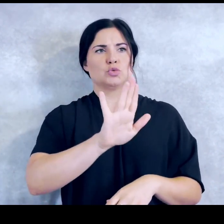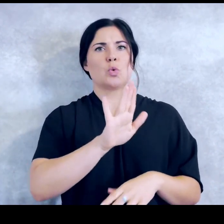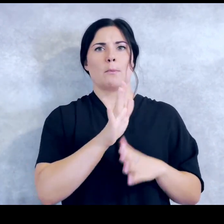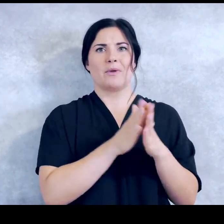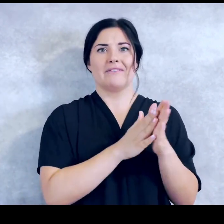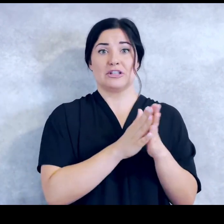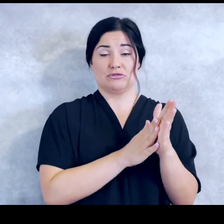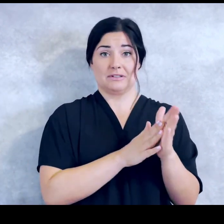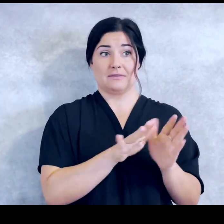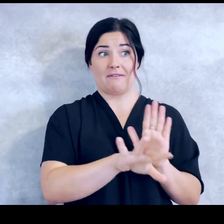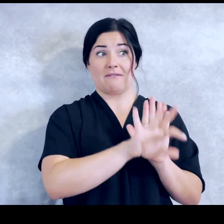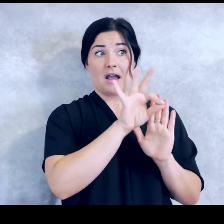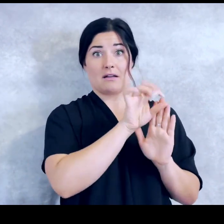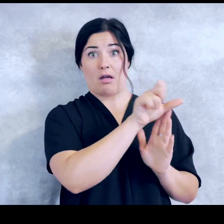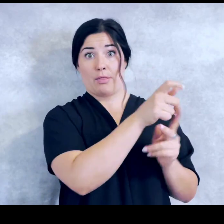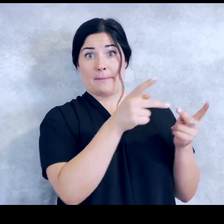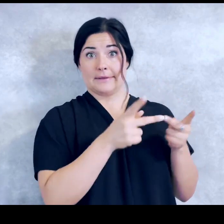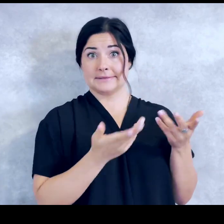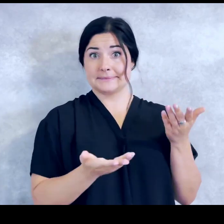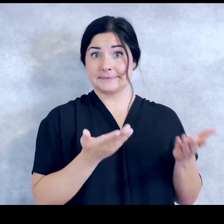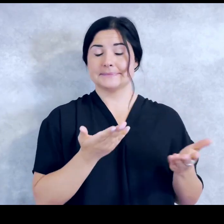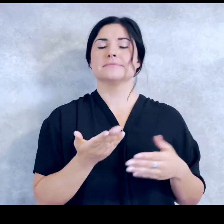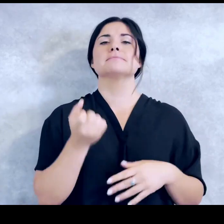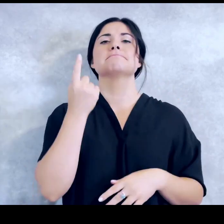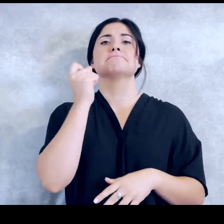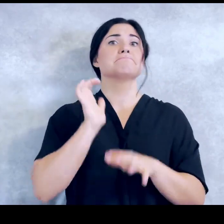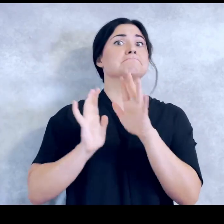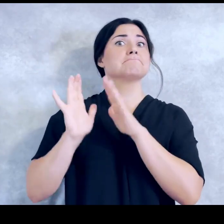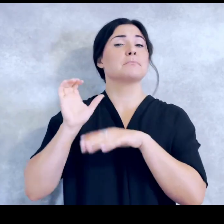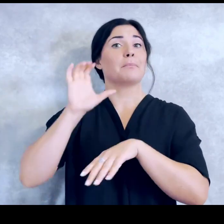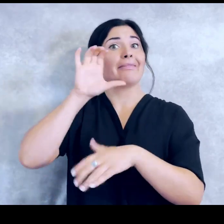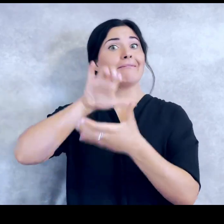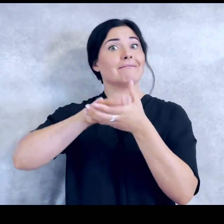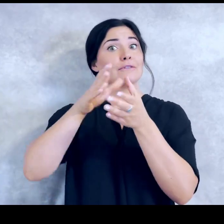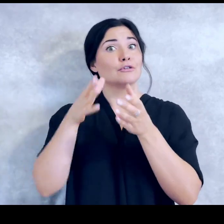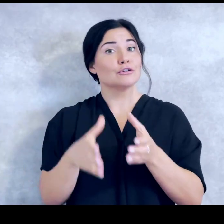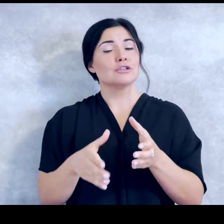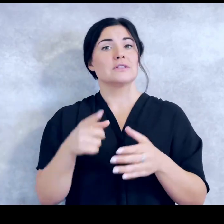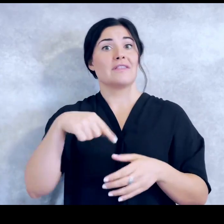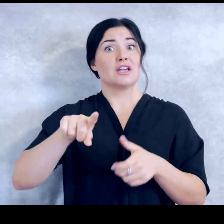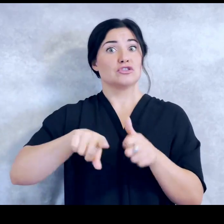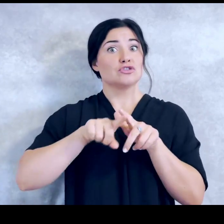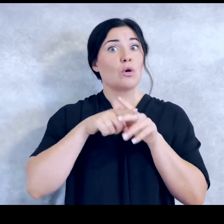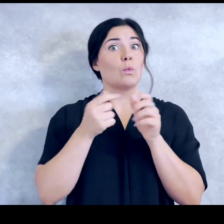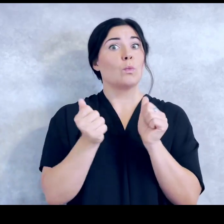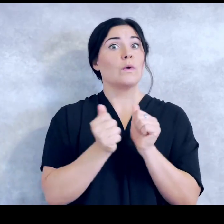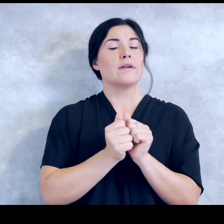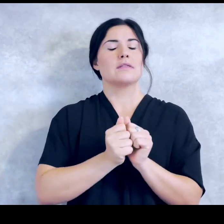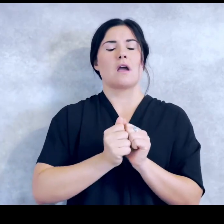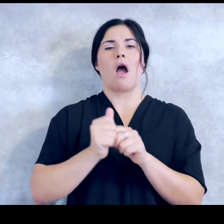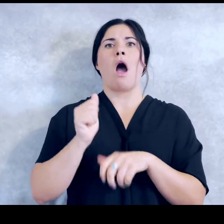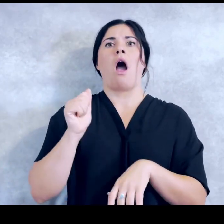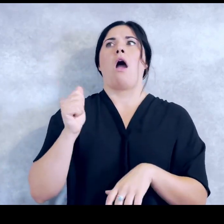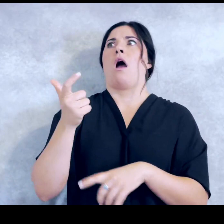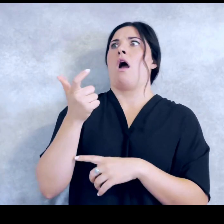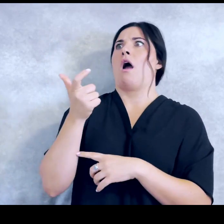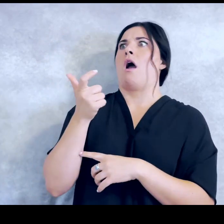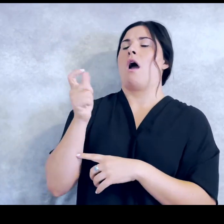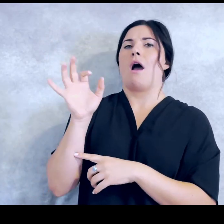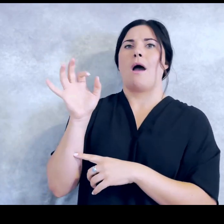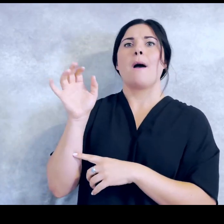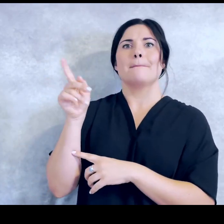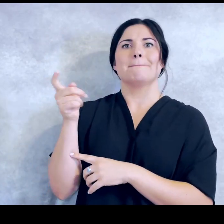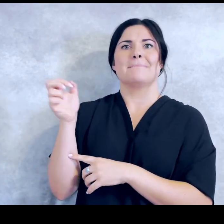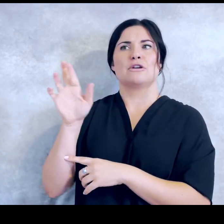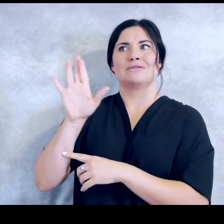you've misplaced your motivation. Because the early believers, they received Peter's sermon. Turn your life around